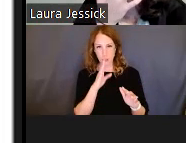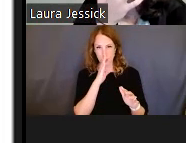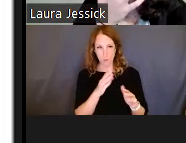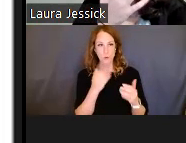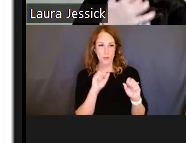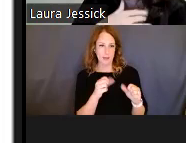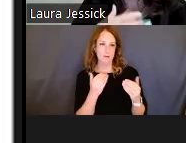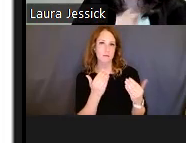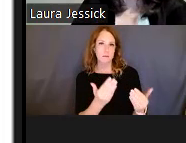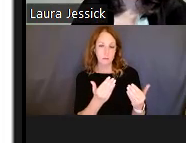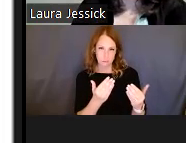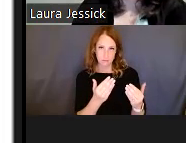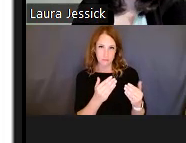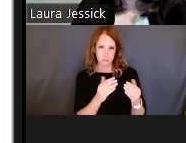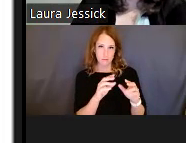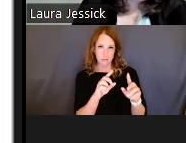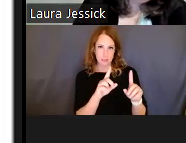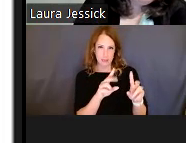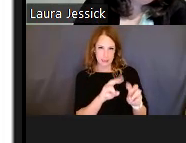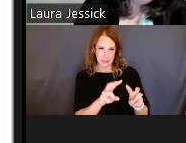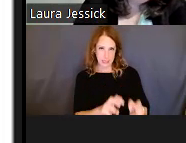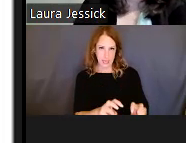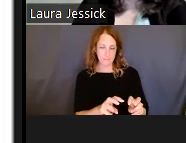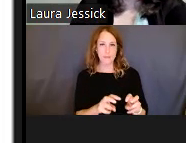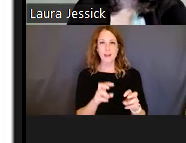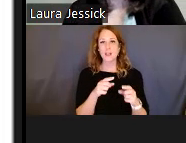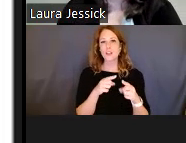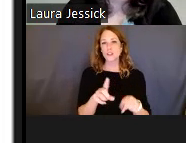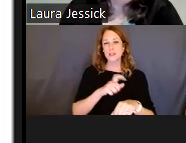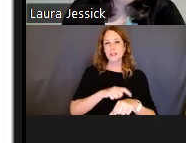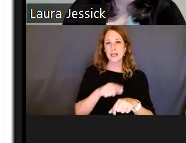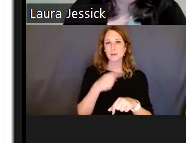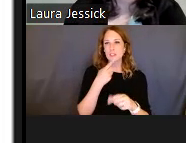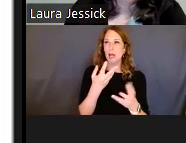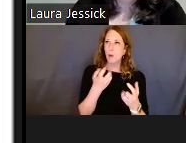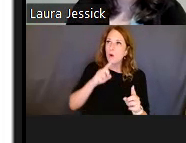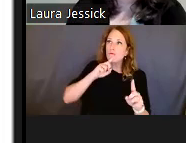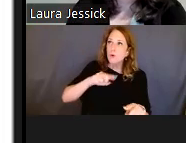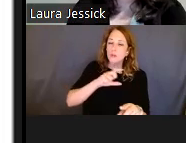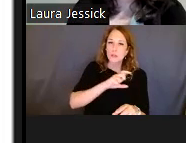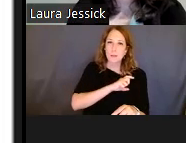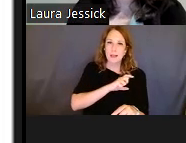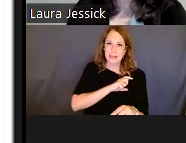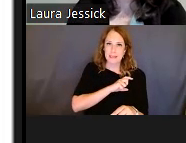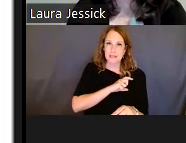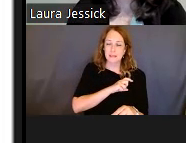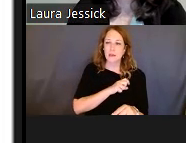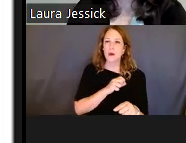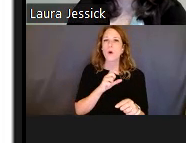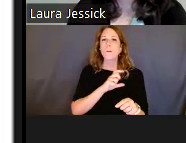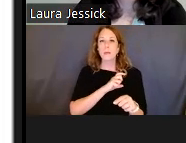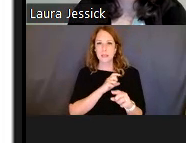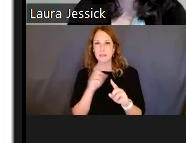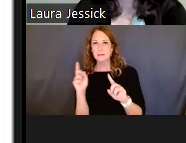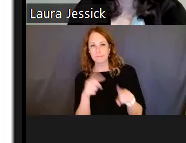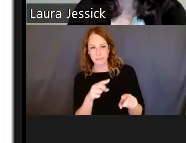deemed able to consent. In the meantime, she had said she wanted to report to the police, so the police reported to the hospital, and while